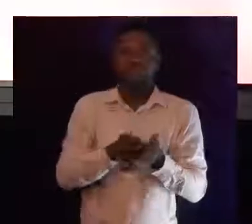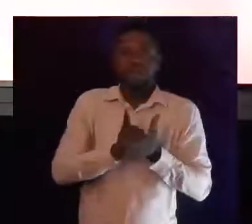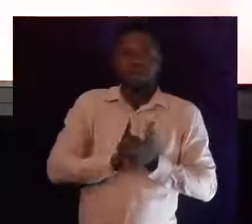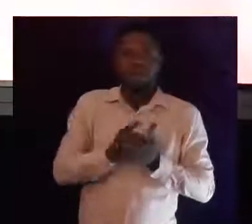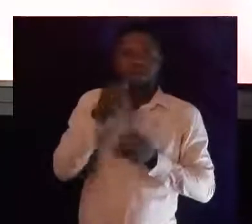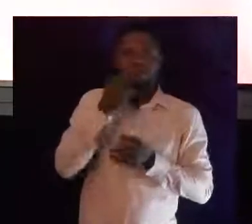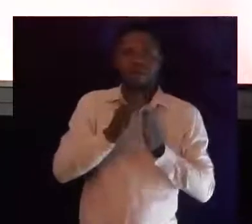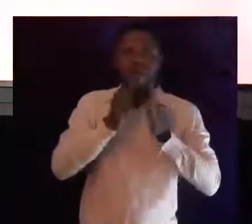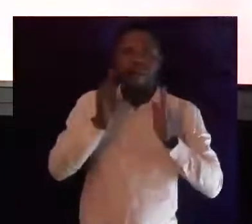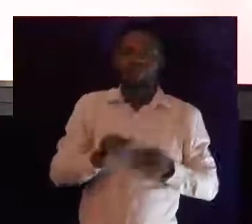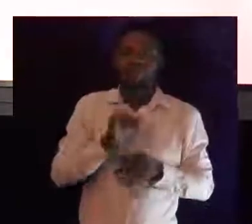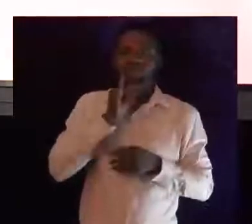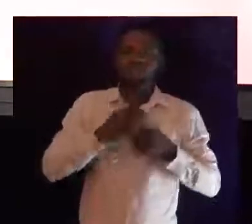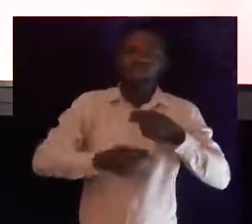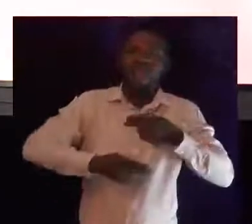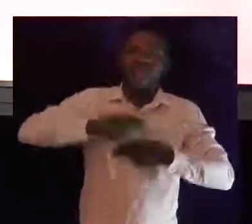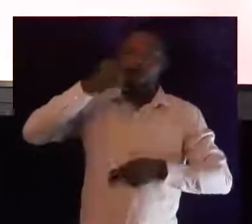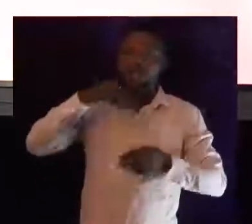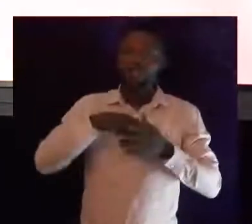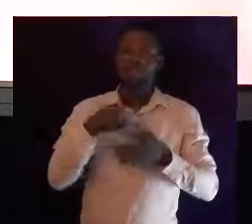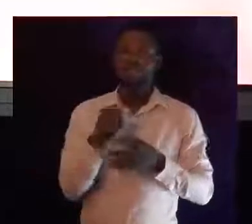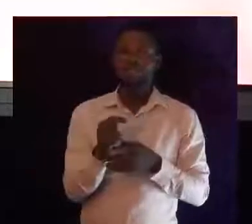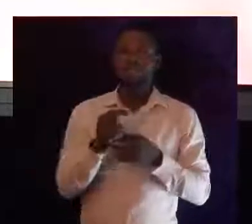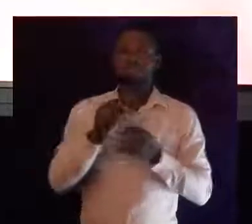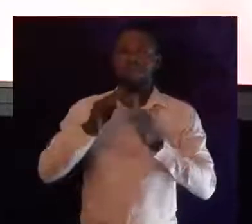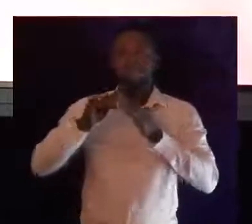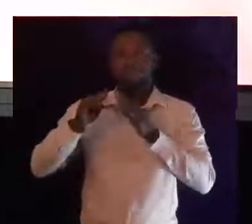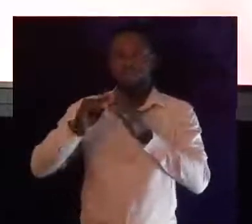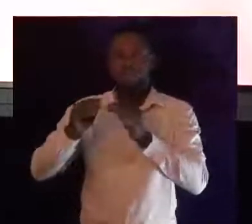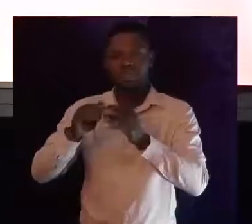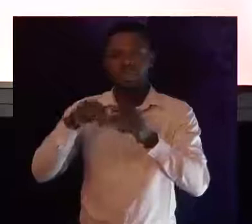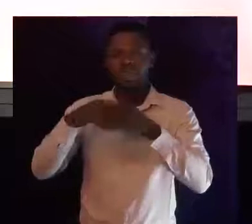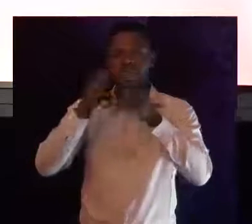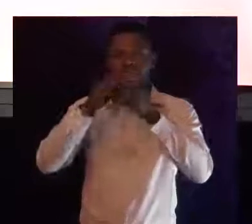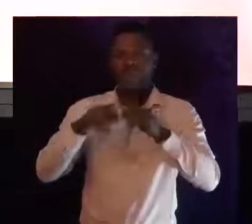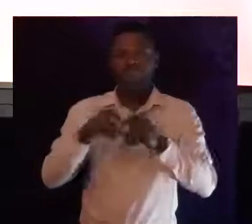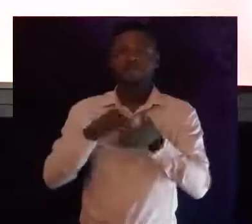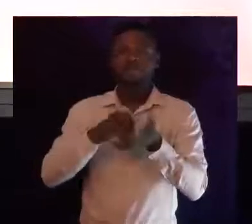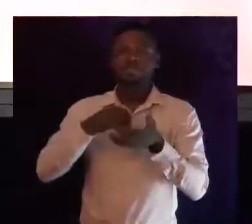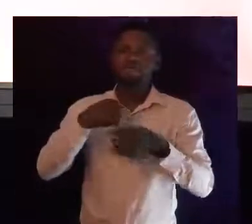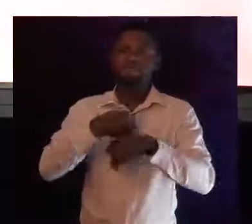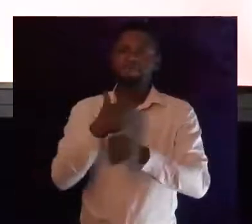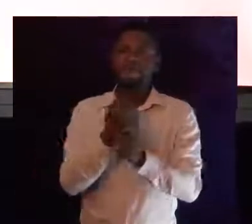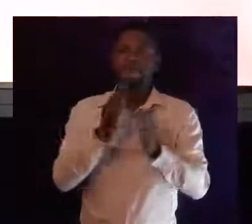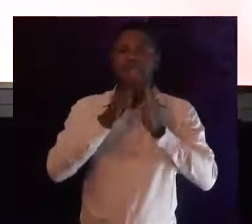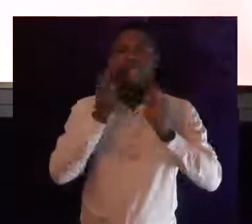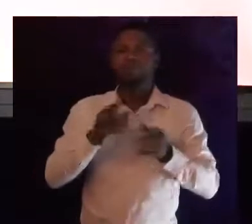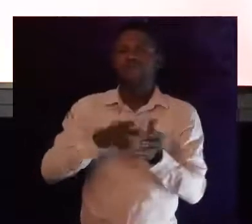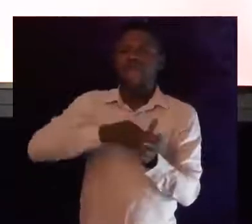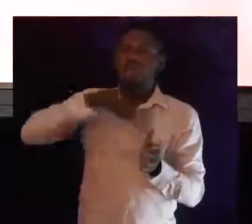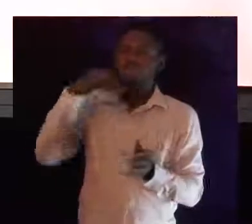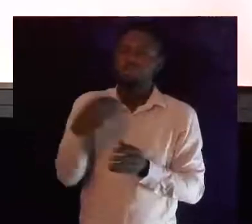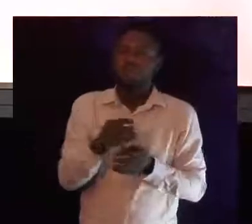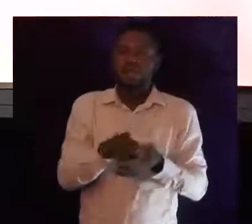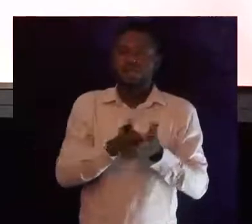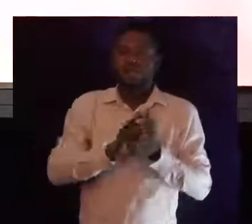is demand for housing is higher in urban areas, thereby making houses expensive. Demand